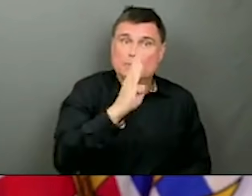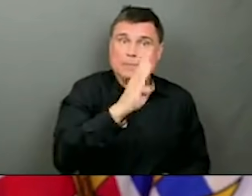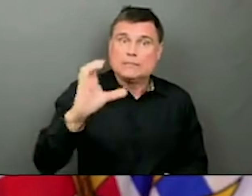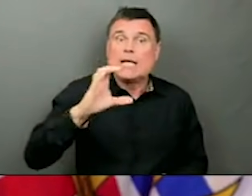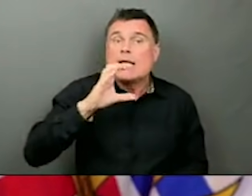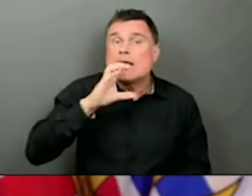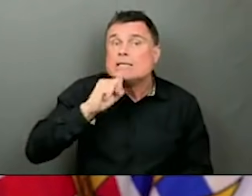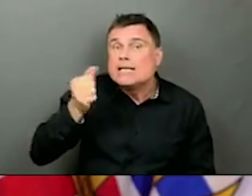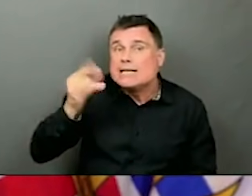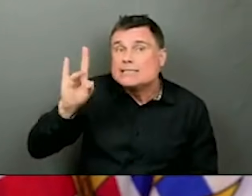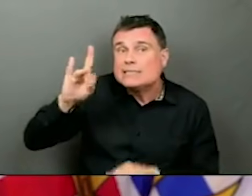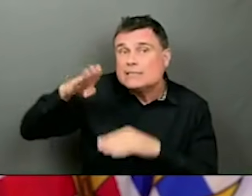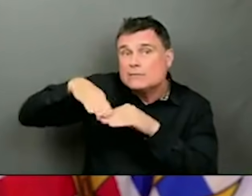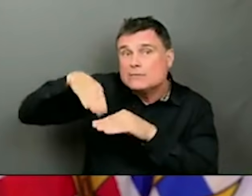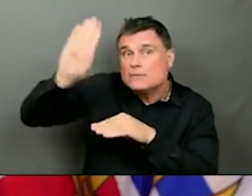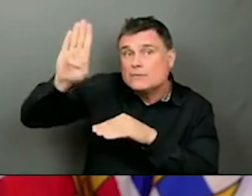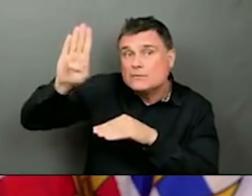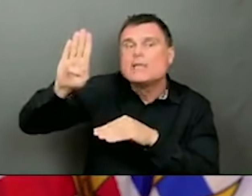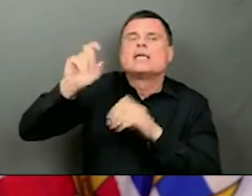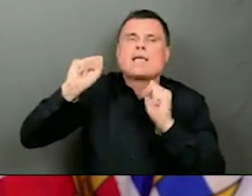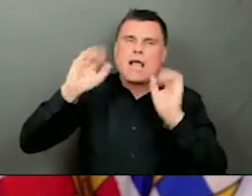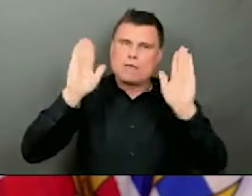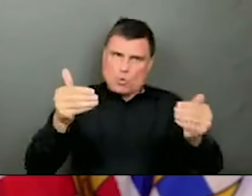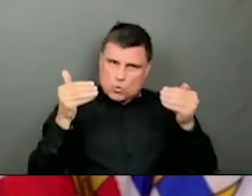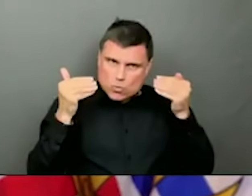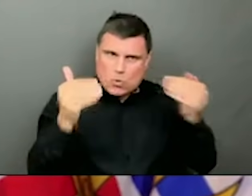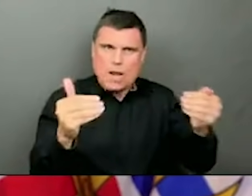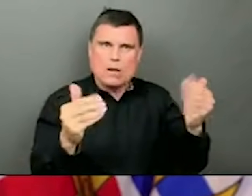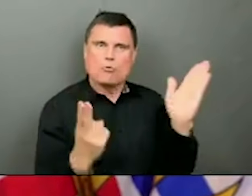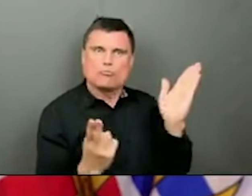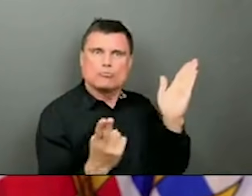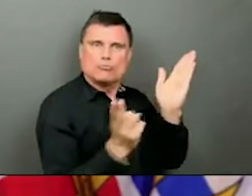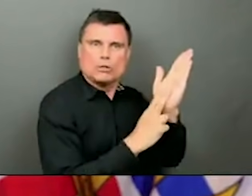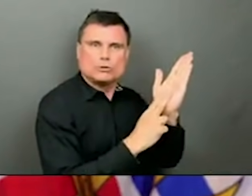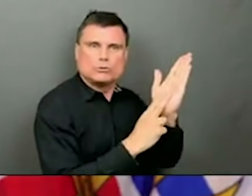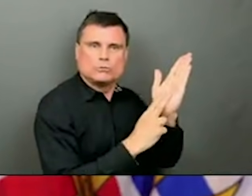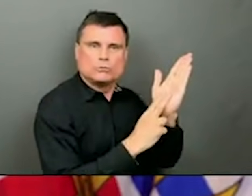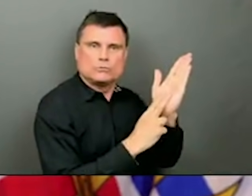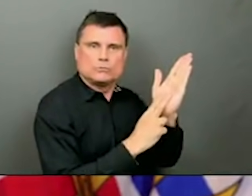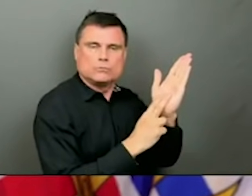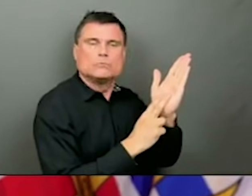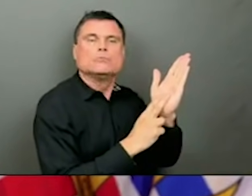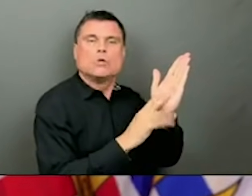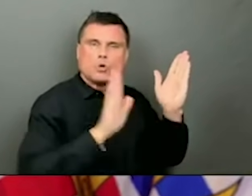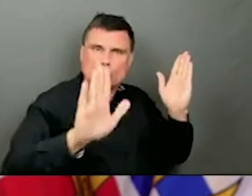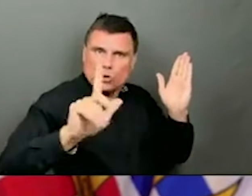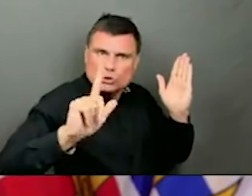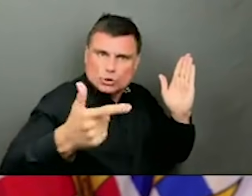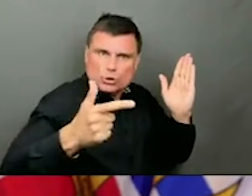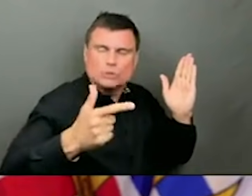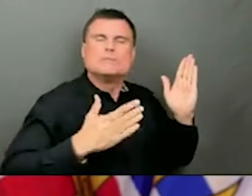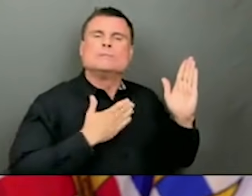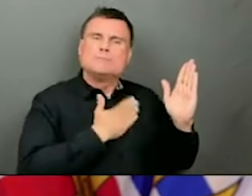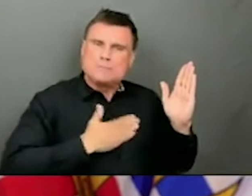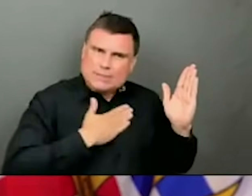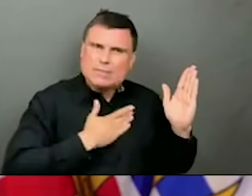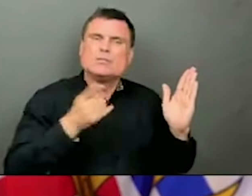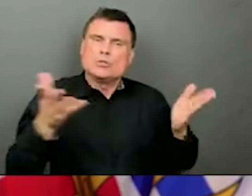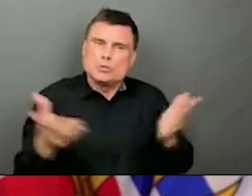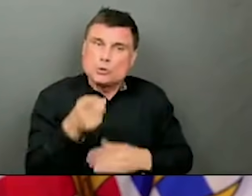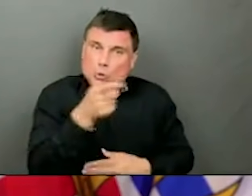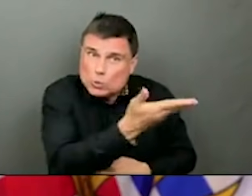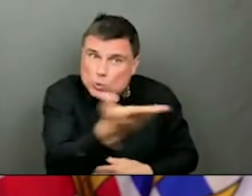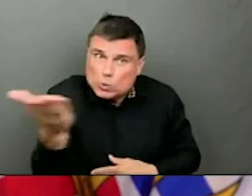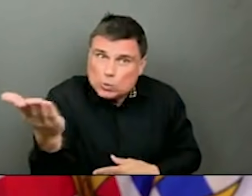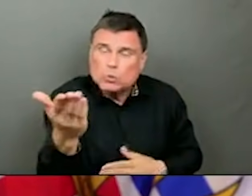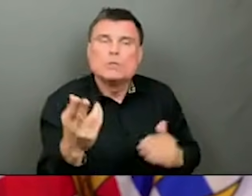your appointment. It is now your turn, all of our turn, and I encourage everyone to get immunized as